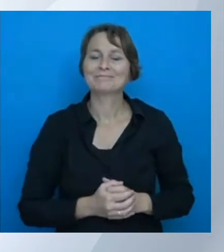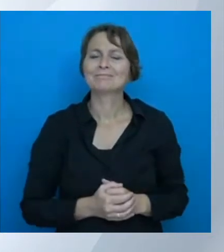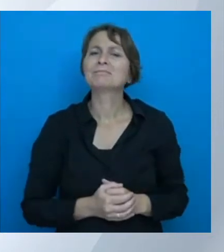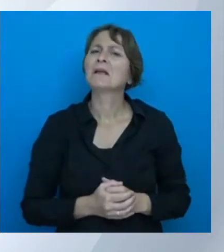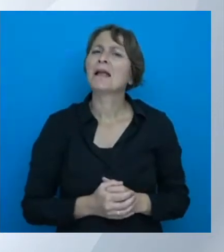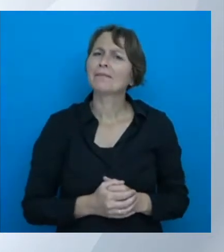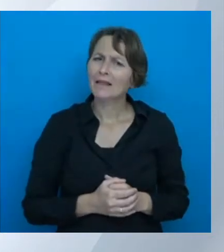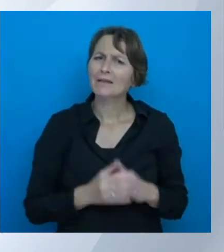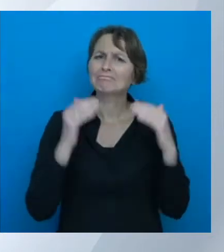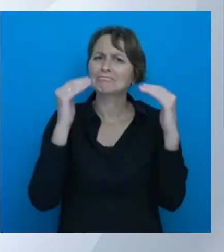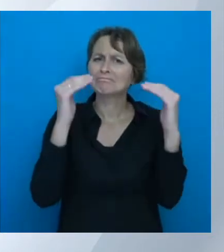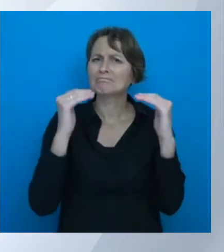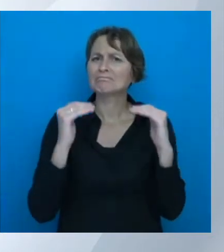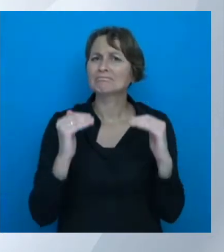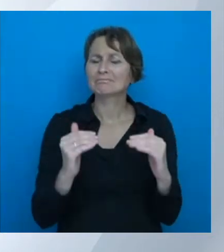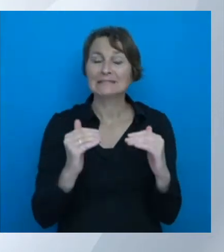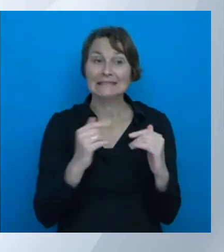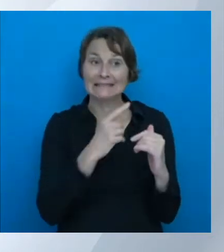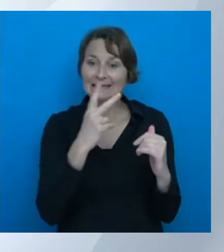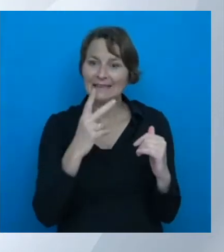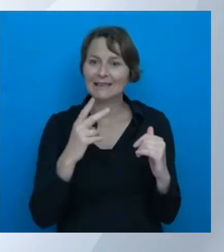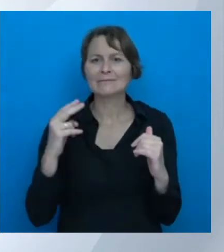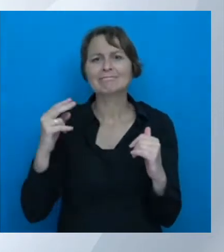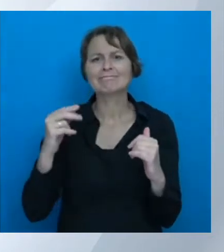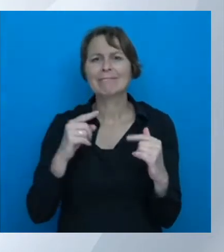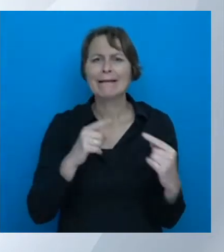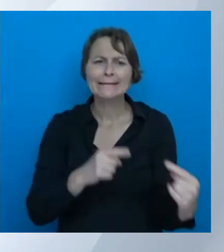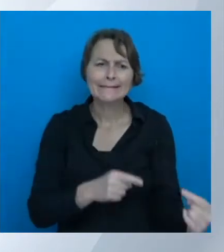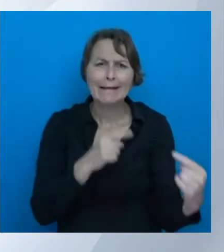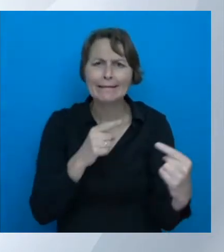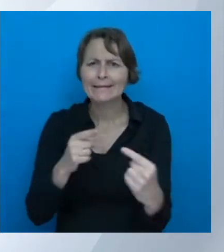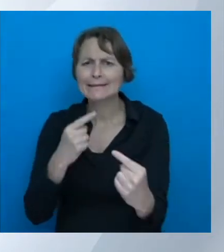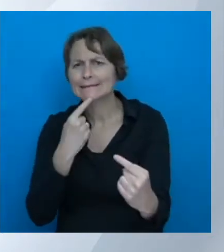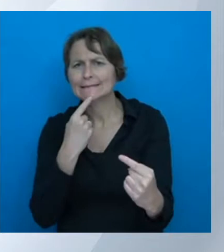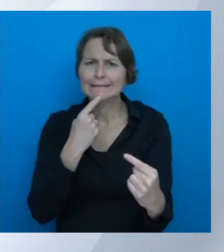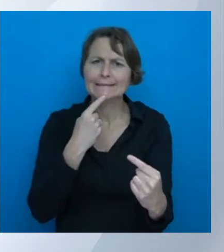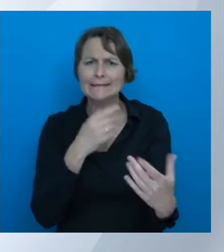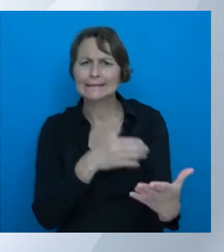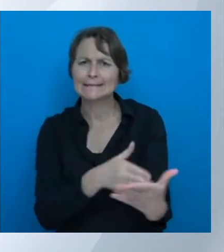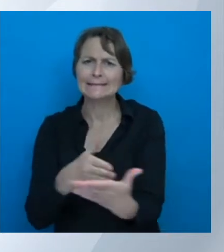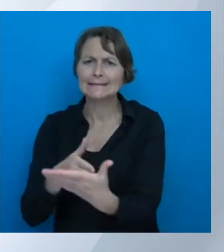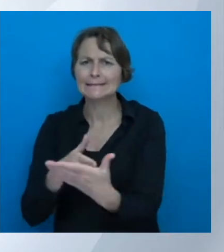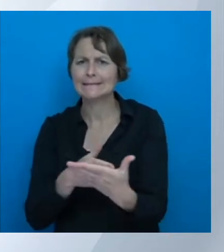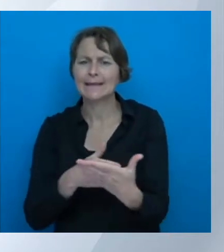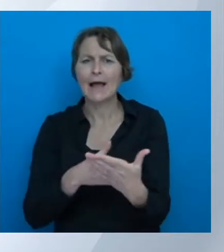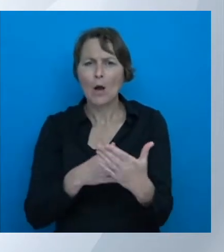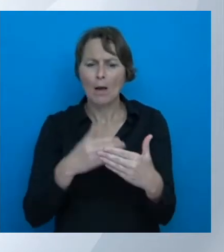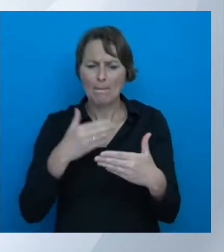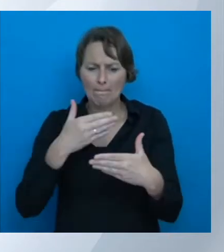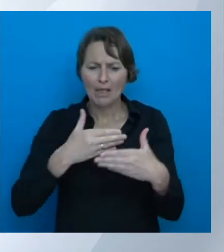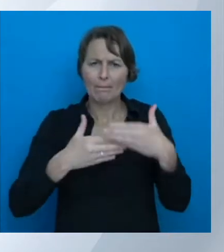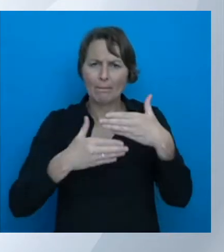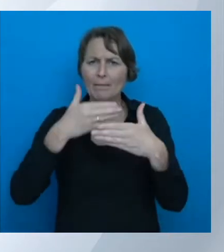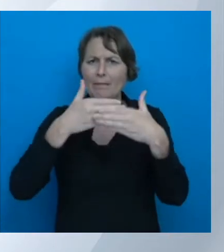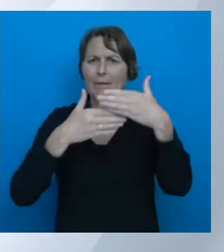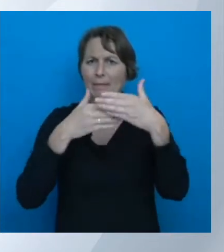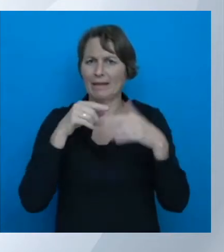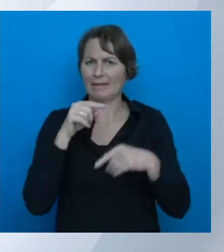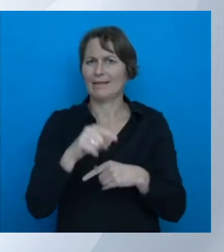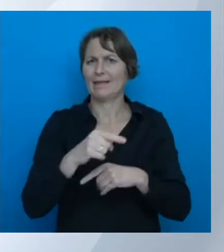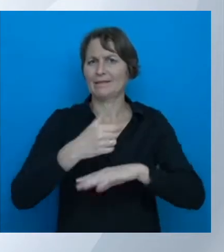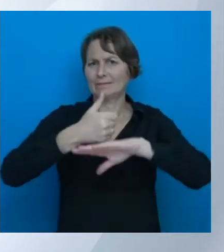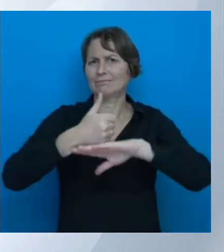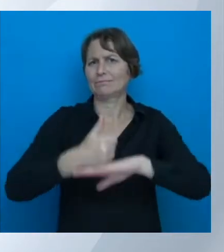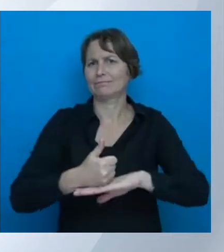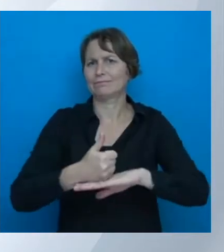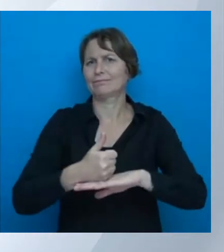cloud native applications. In the next session, I'll talk about the distributed application runtime, Dapr. I'll talk